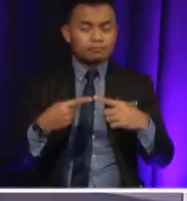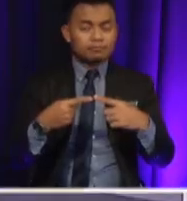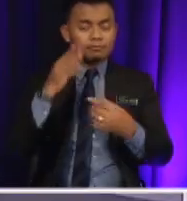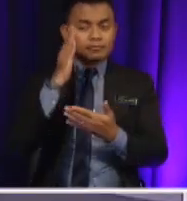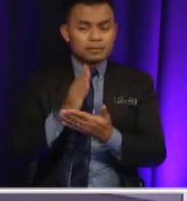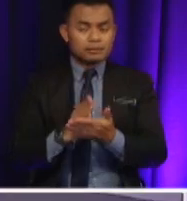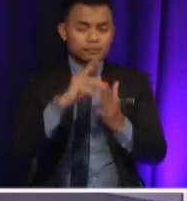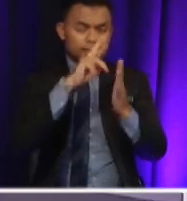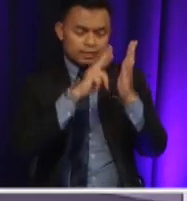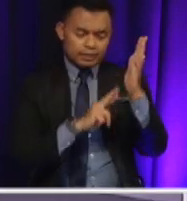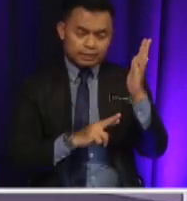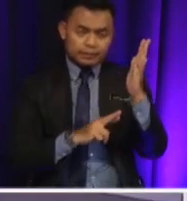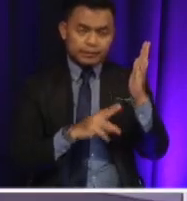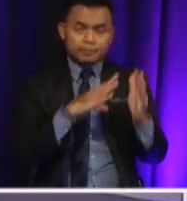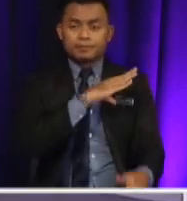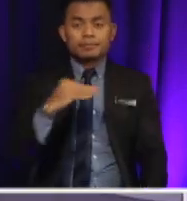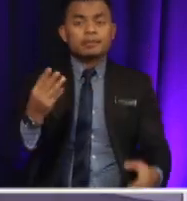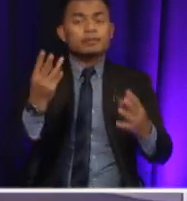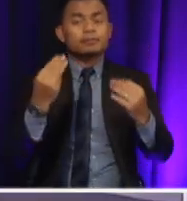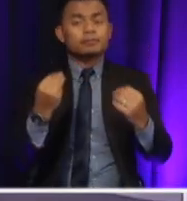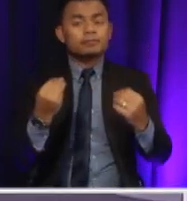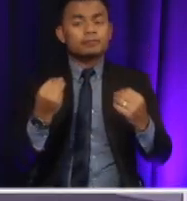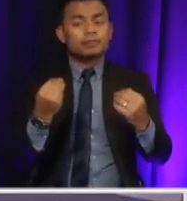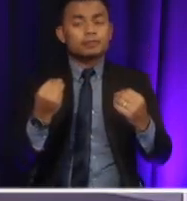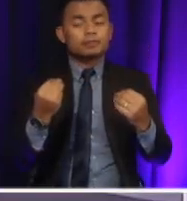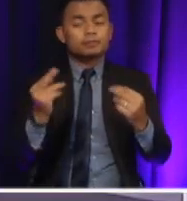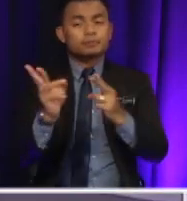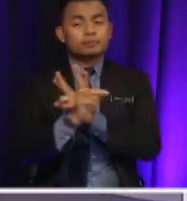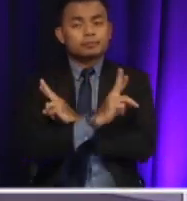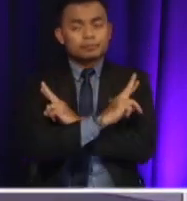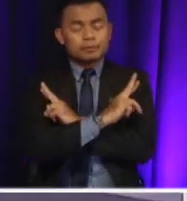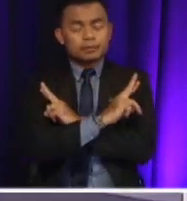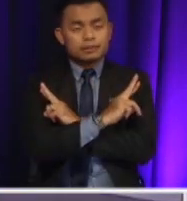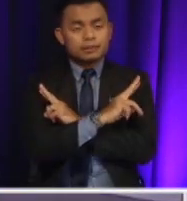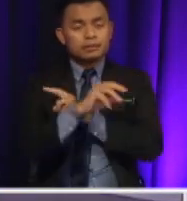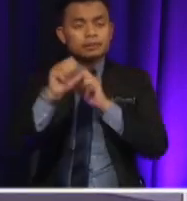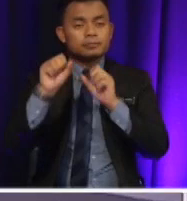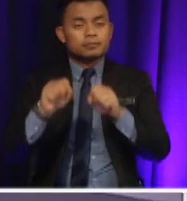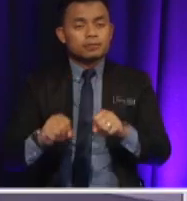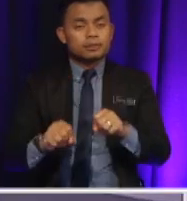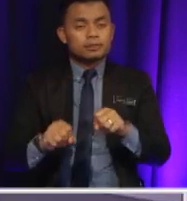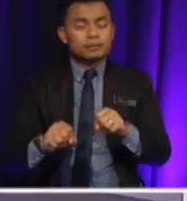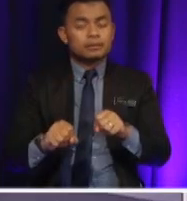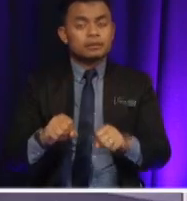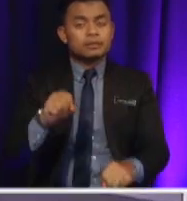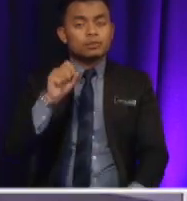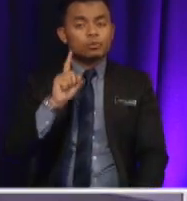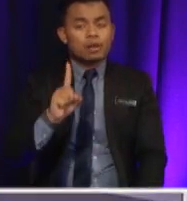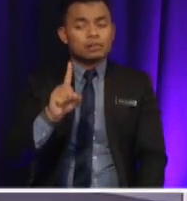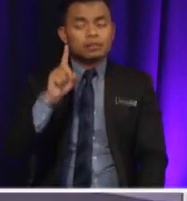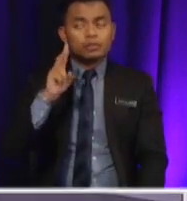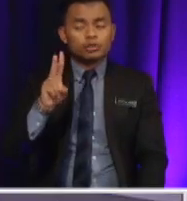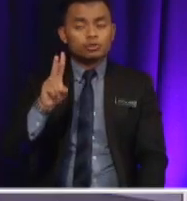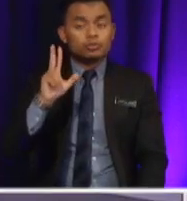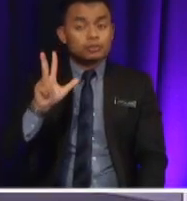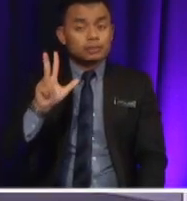reciting and you want to take a break in between the stanzas, count to about 3. not Okay. more. Okay. So that would be